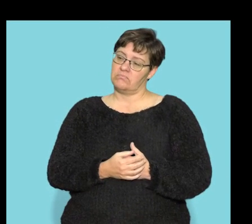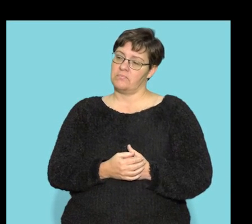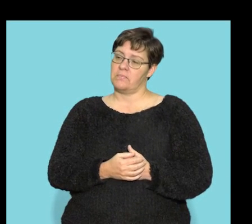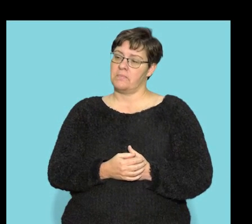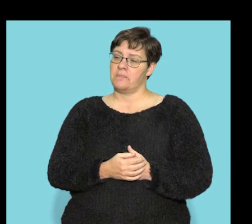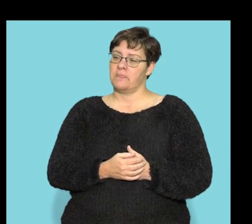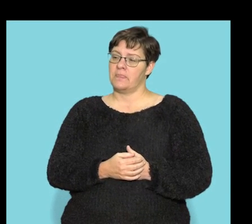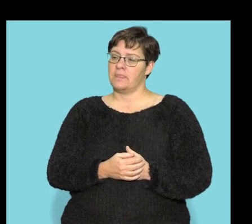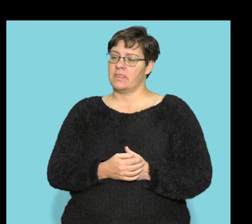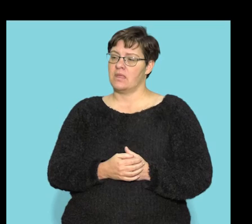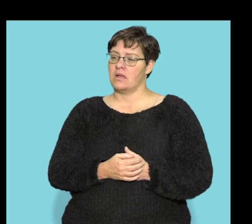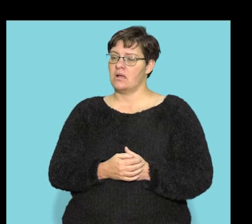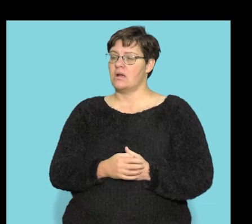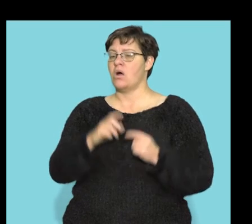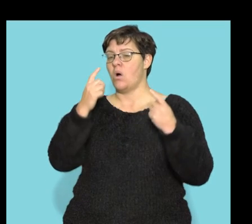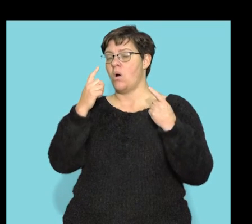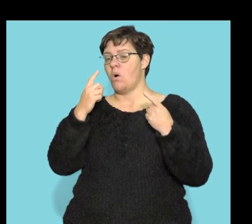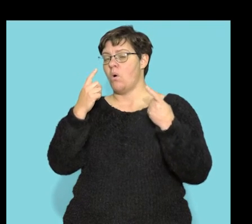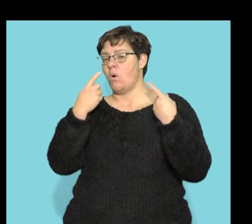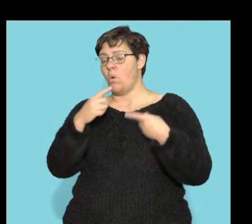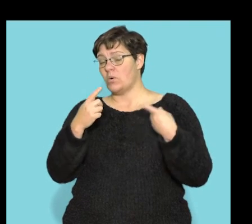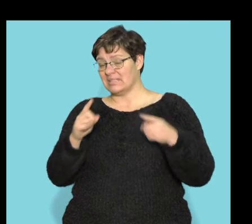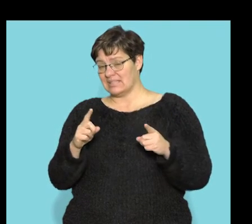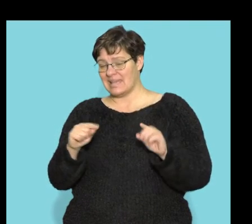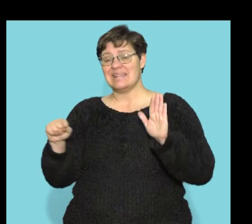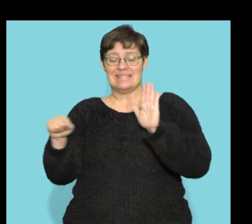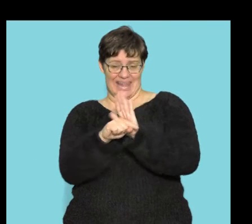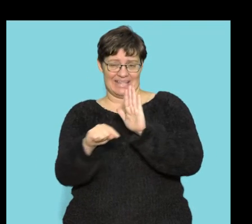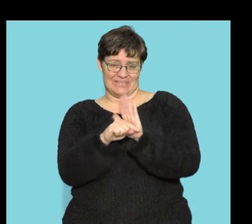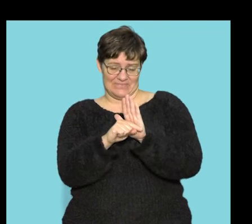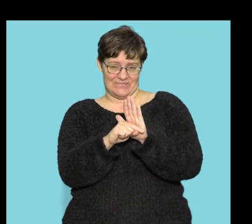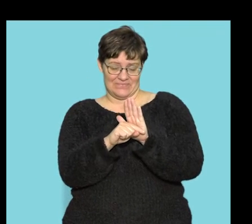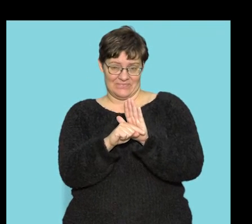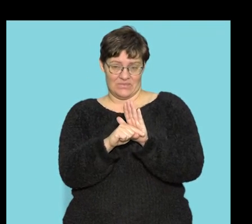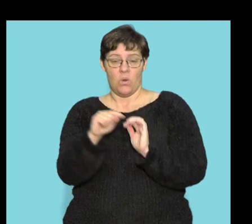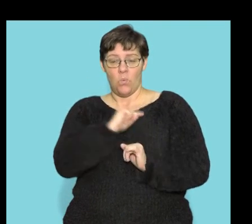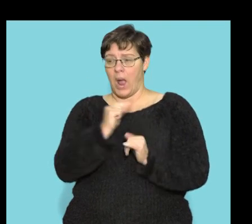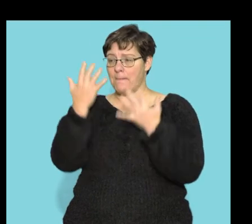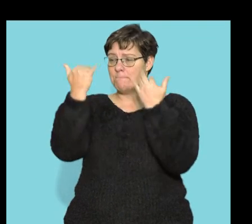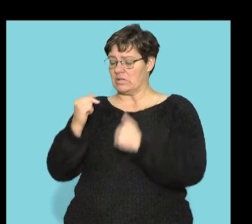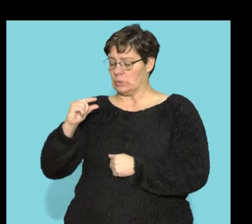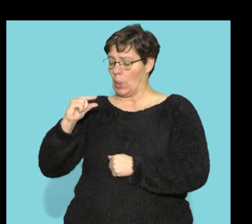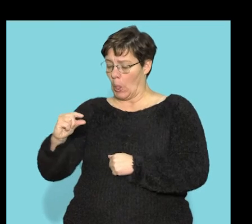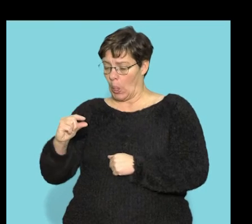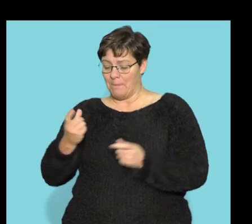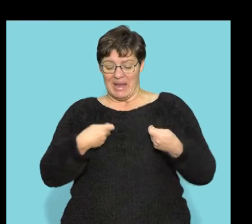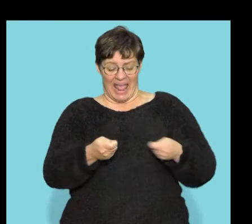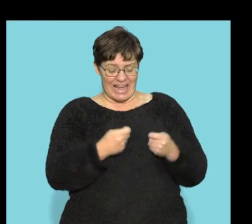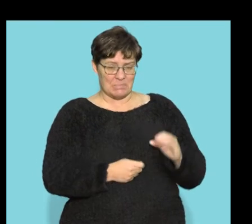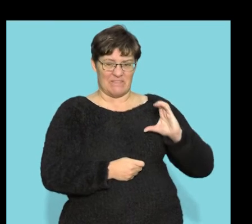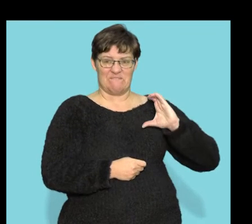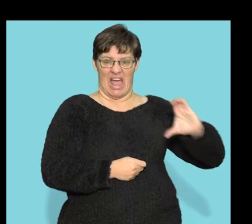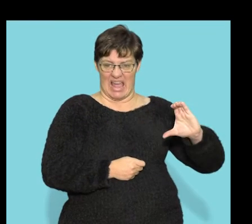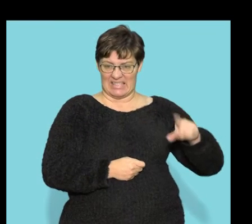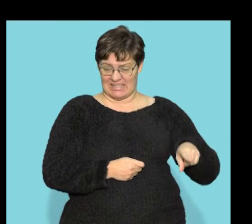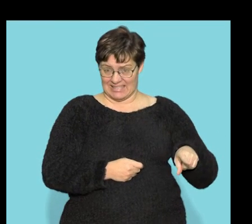1 year, audit fees, is a negative variance. A negative variance, meaning your actual was